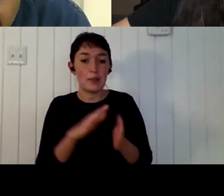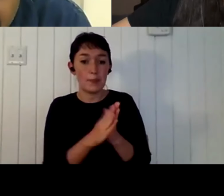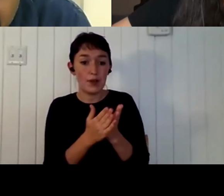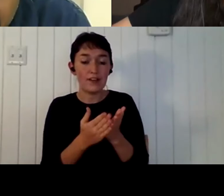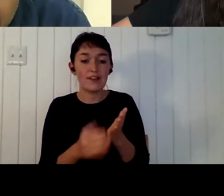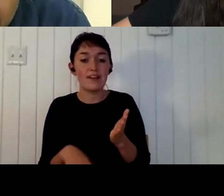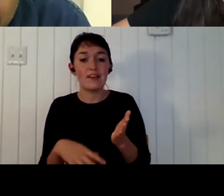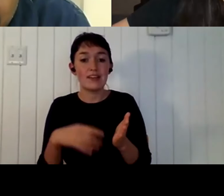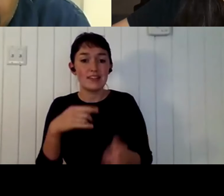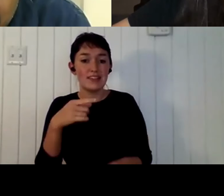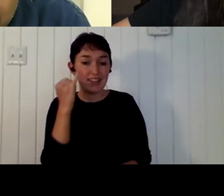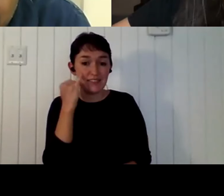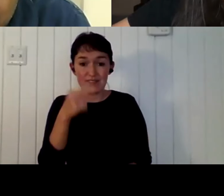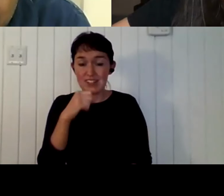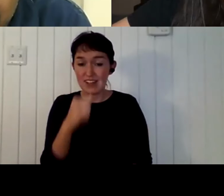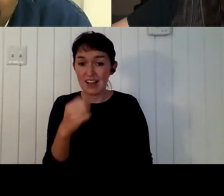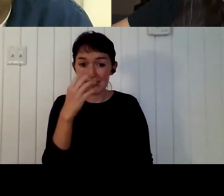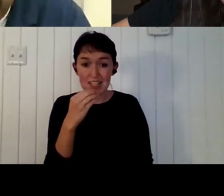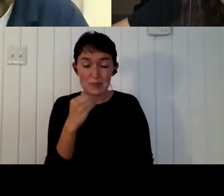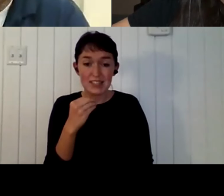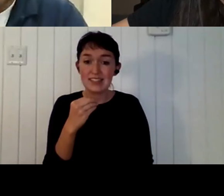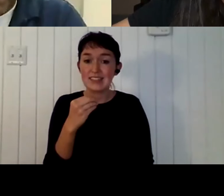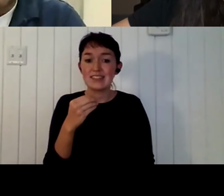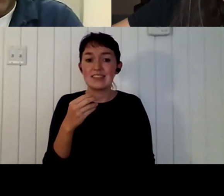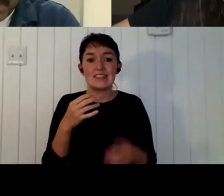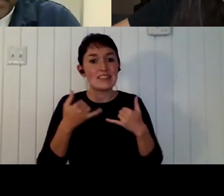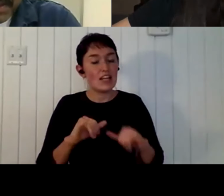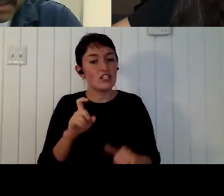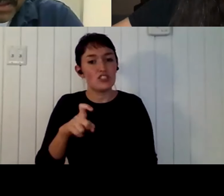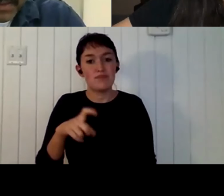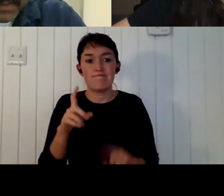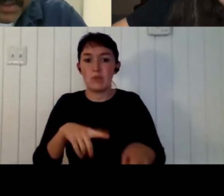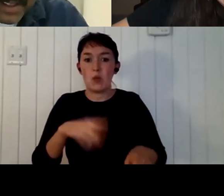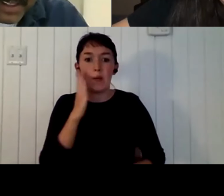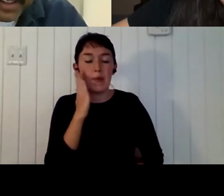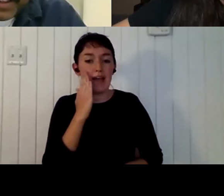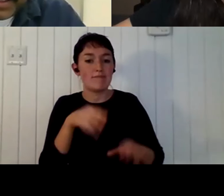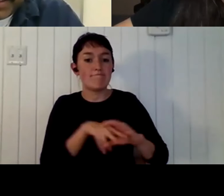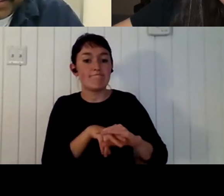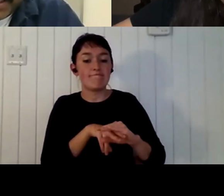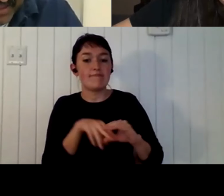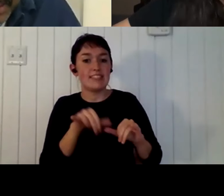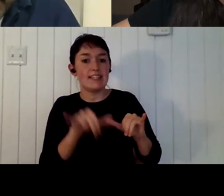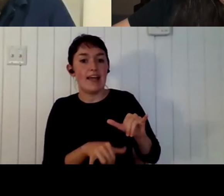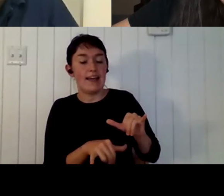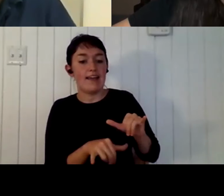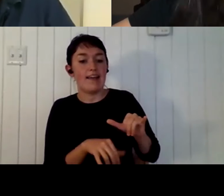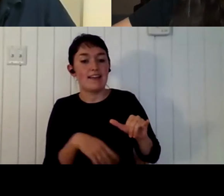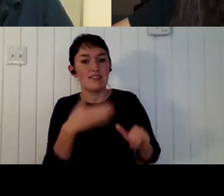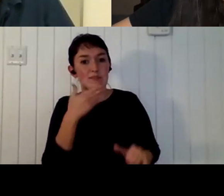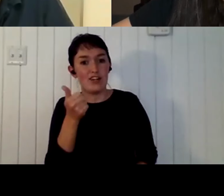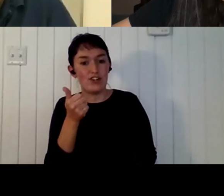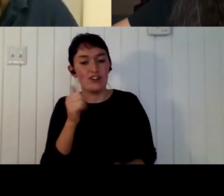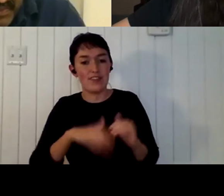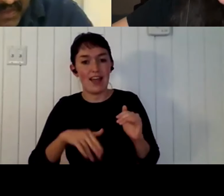is better than walking around the house, which is not intuitive to me. I always think if I'm just sitting there staring at the ceiling, I'm not doing